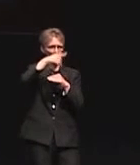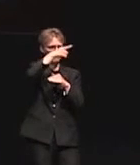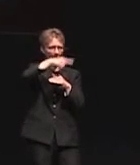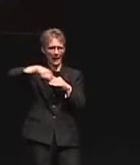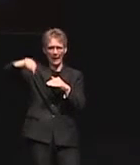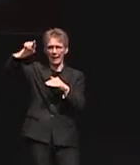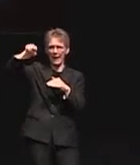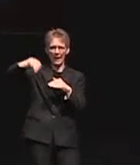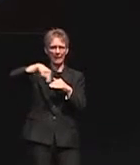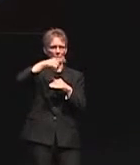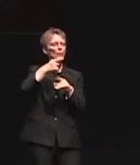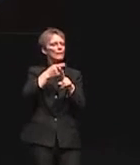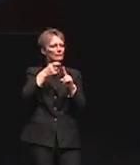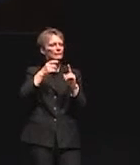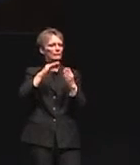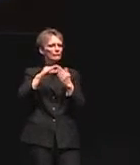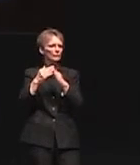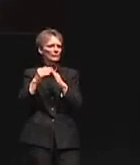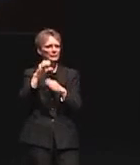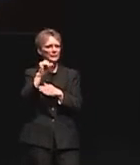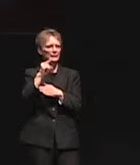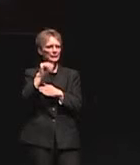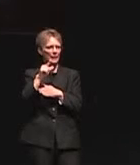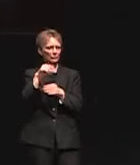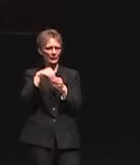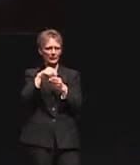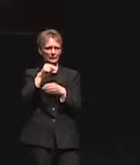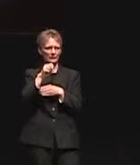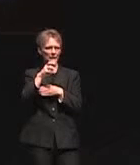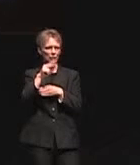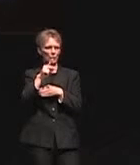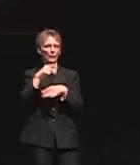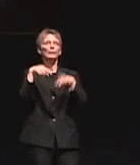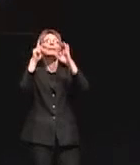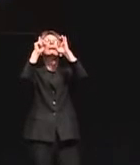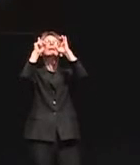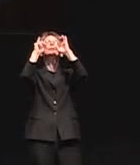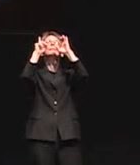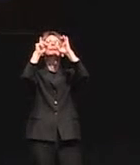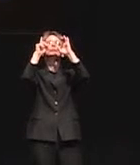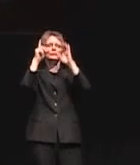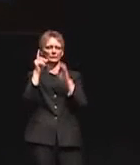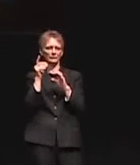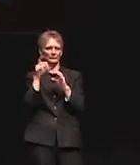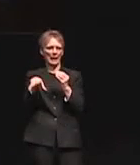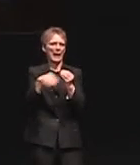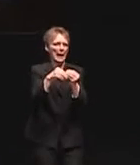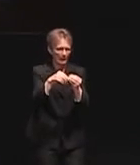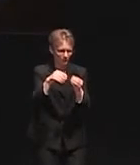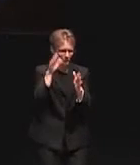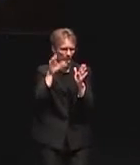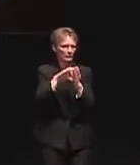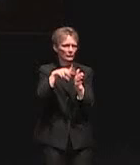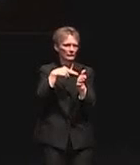a skylight. I looked at the skylight. I took a picture of the skylight and put it together, sandwiched it with the picture of the dancer. And so